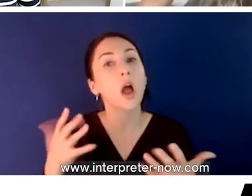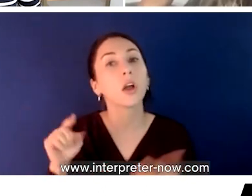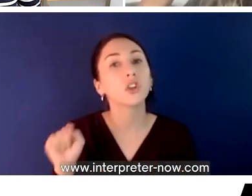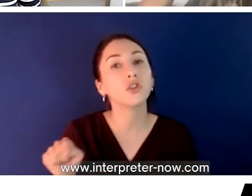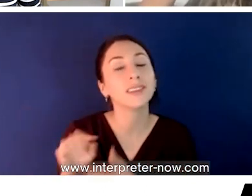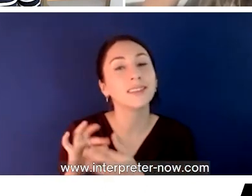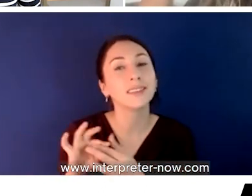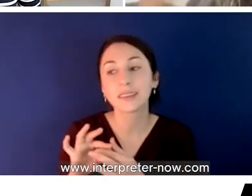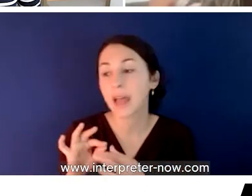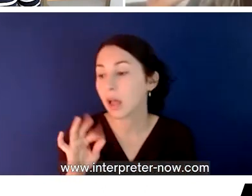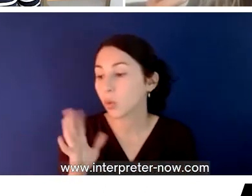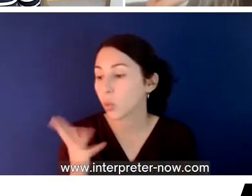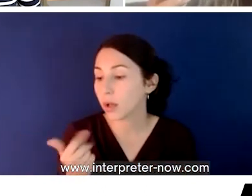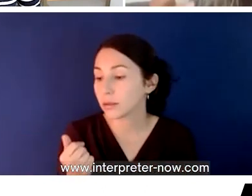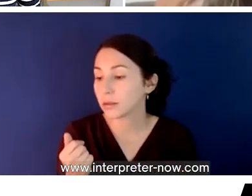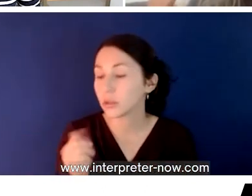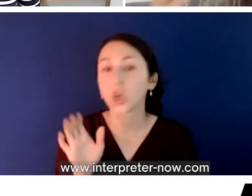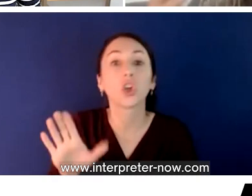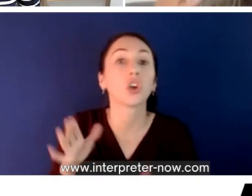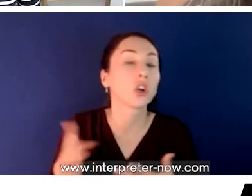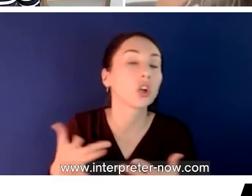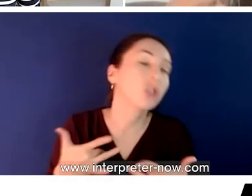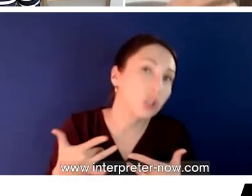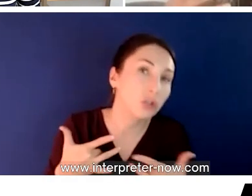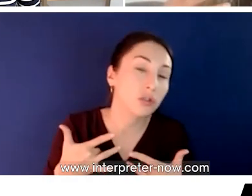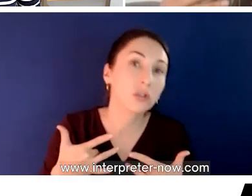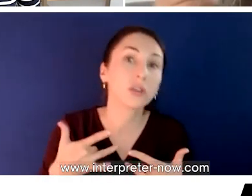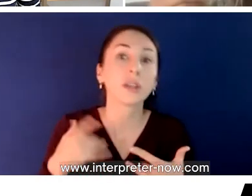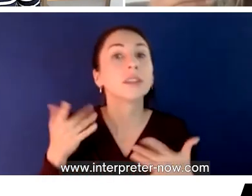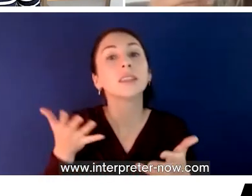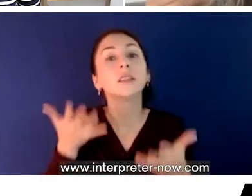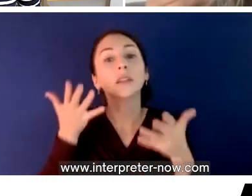that, but her concern with it was that she didn't want to get,